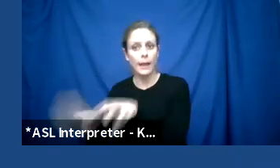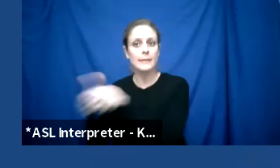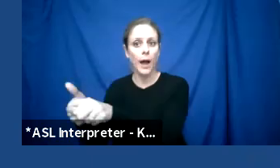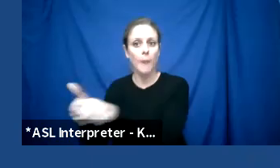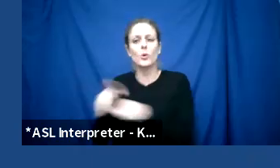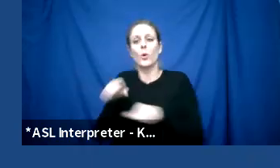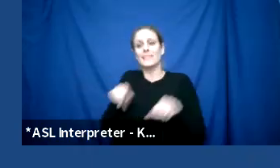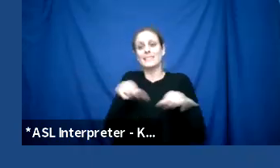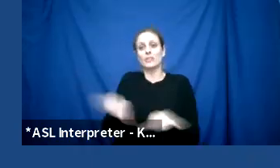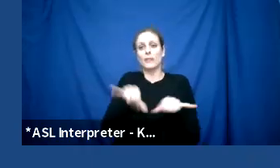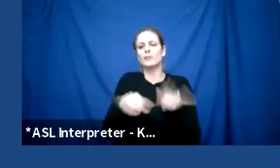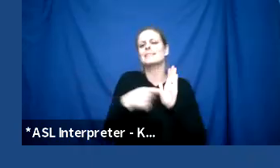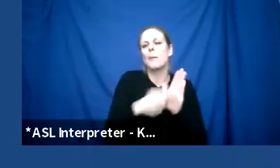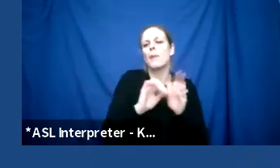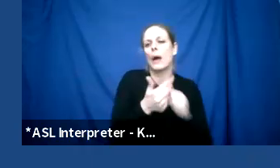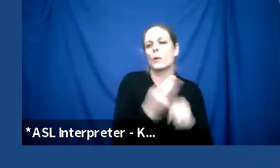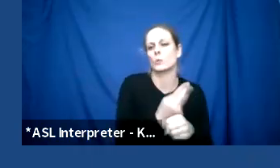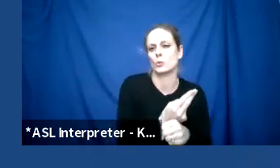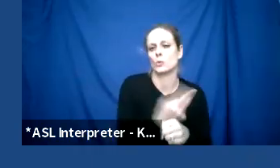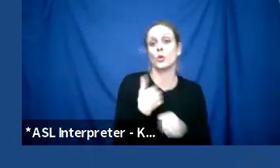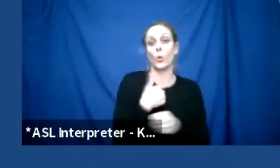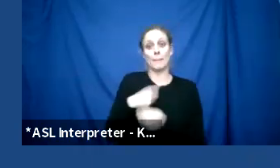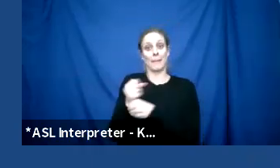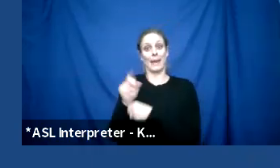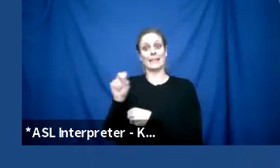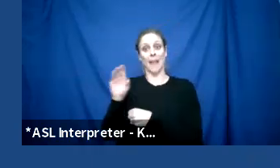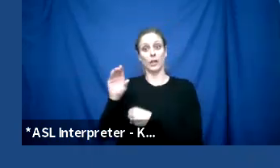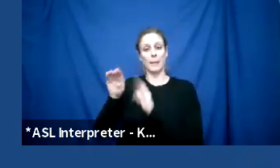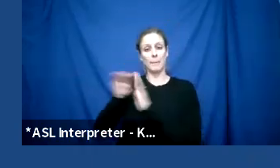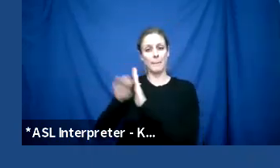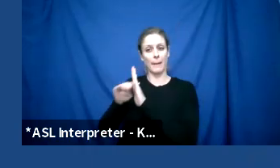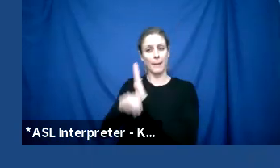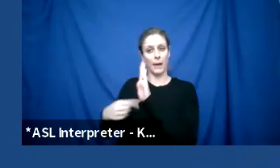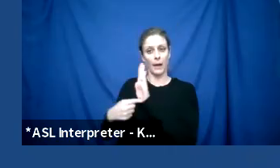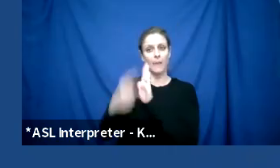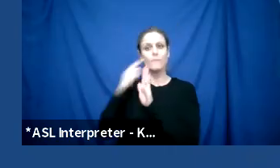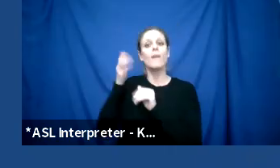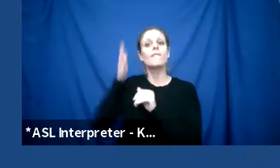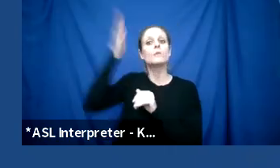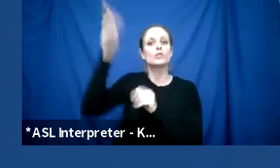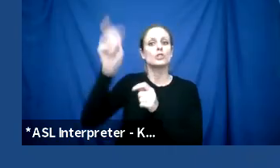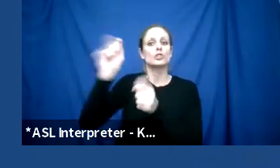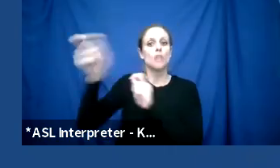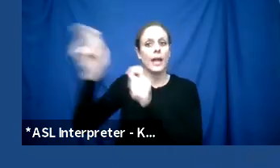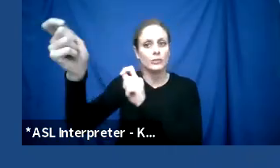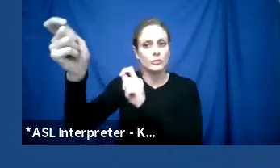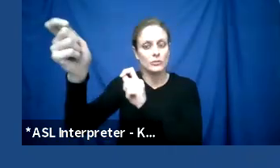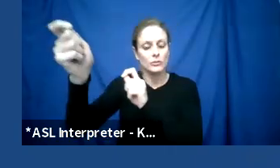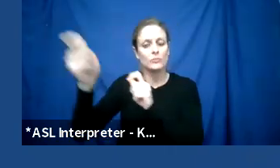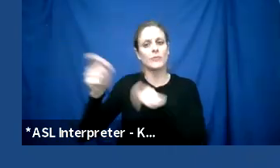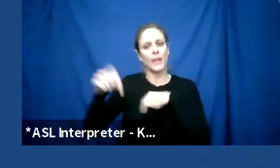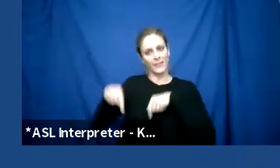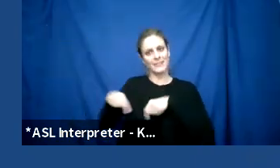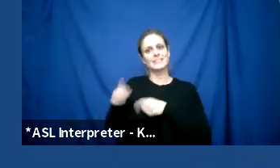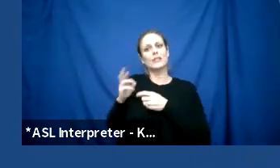we've done is we produced a document that is laying the groundwork for future change and also a resource for people